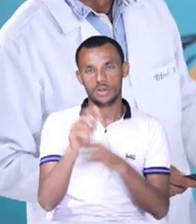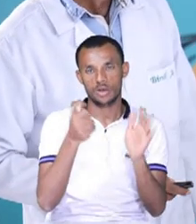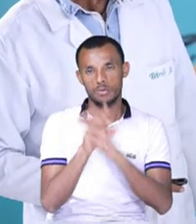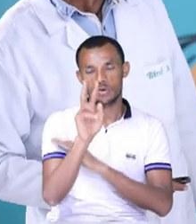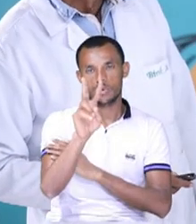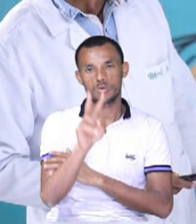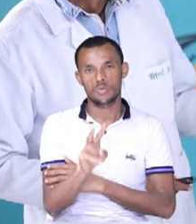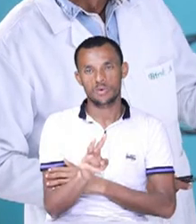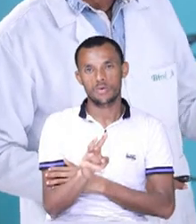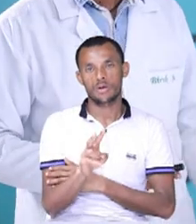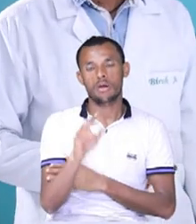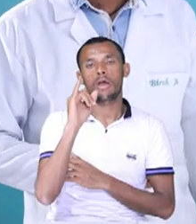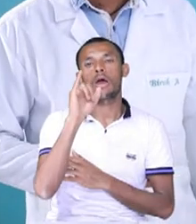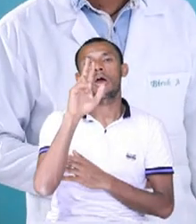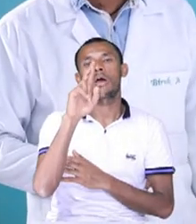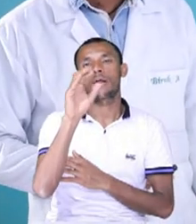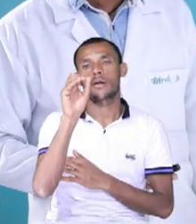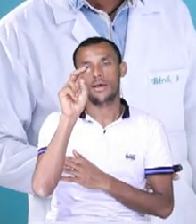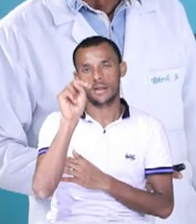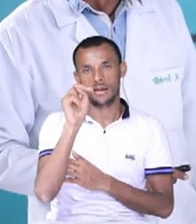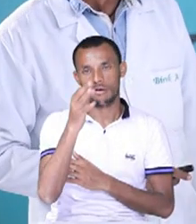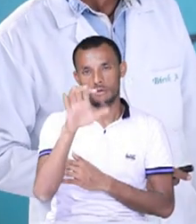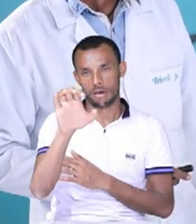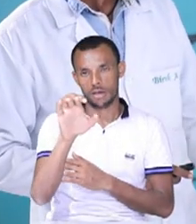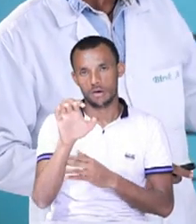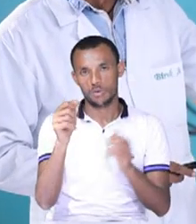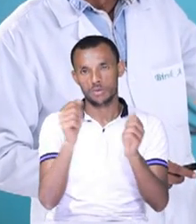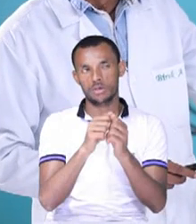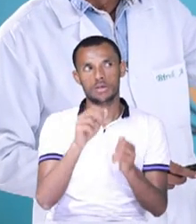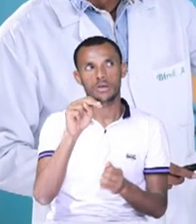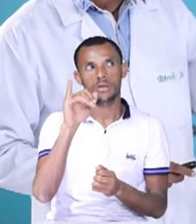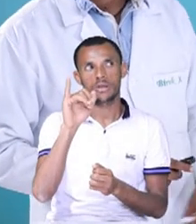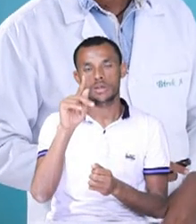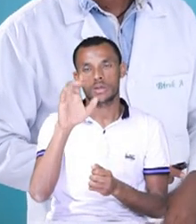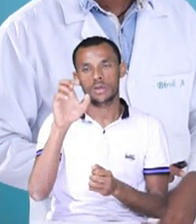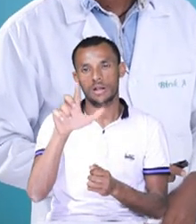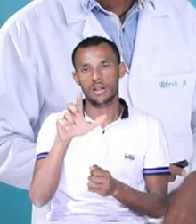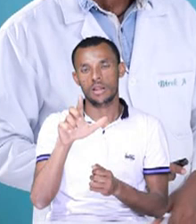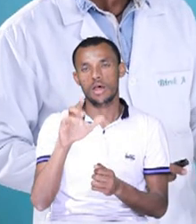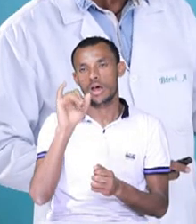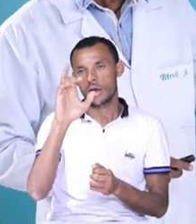2 is iron with nickel. Look, iron and nickel. Iron with oxygen.